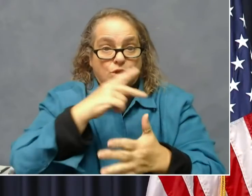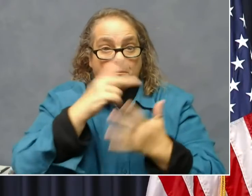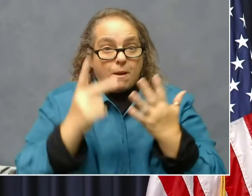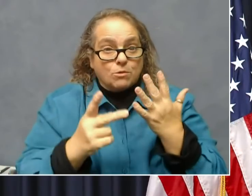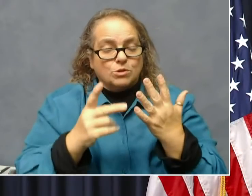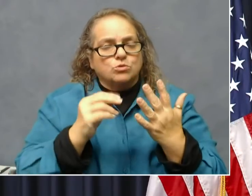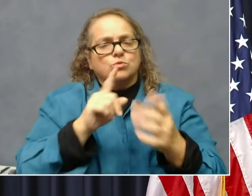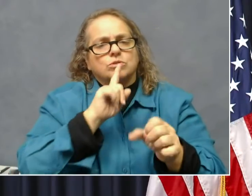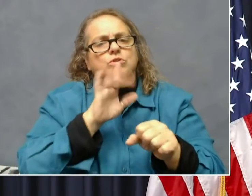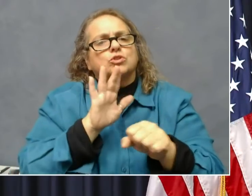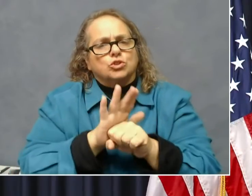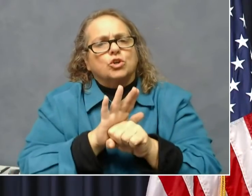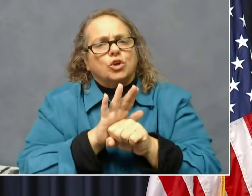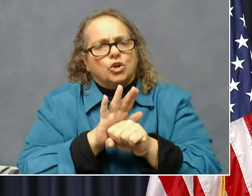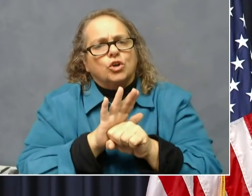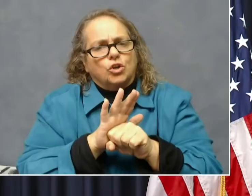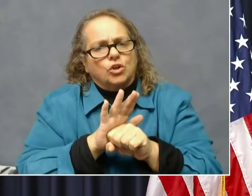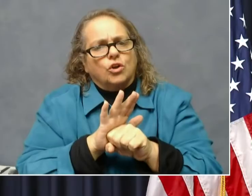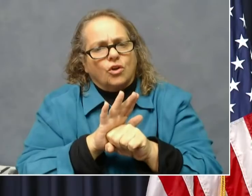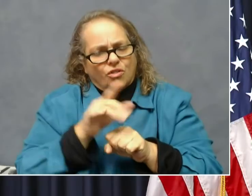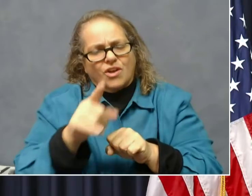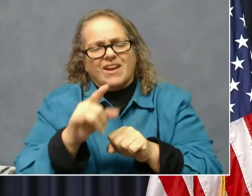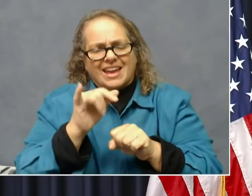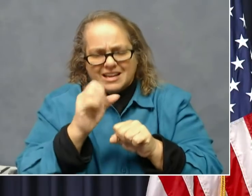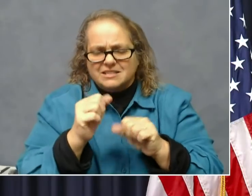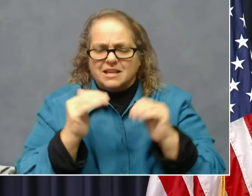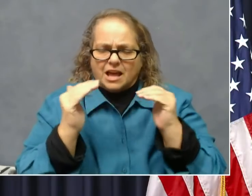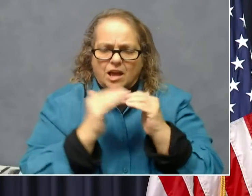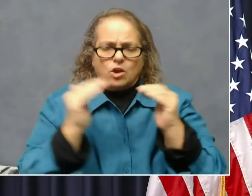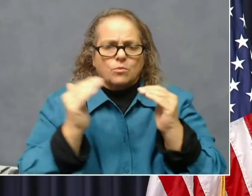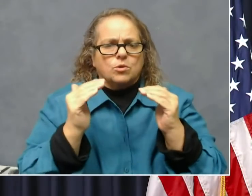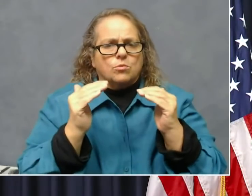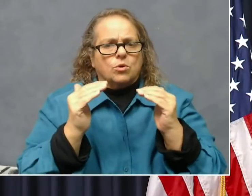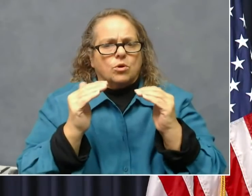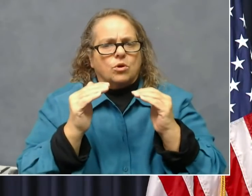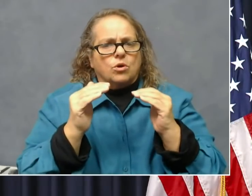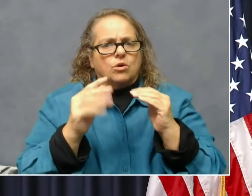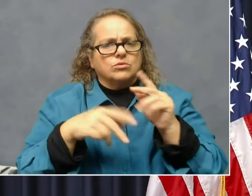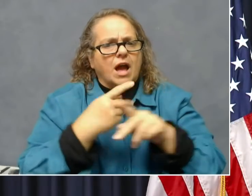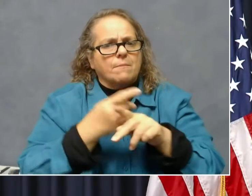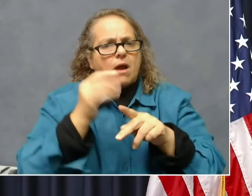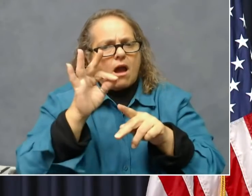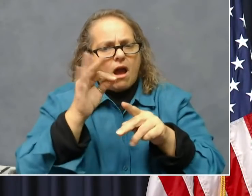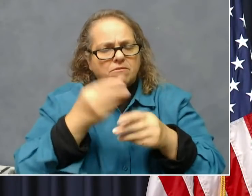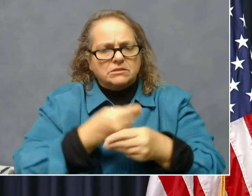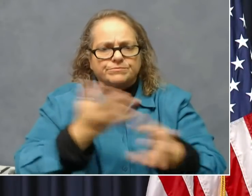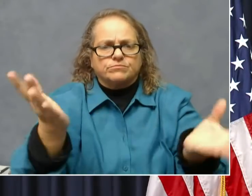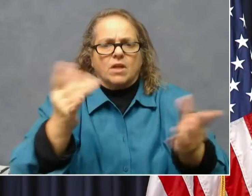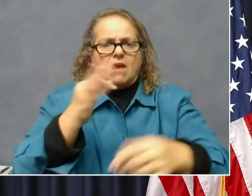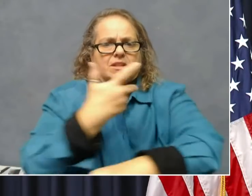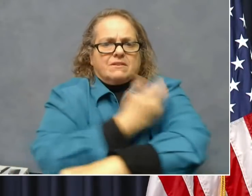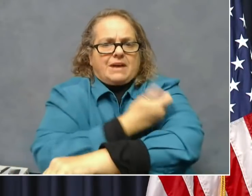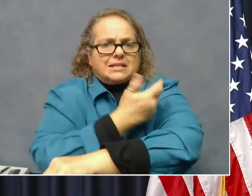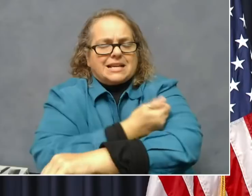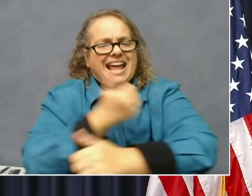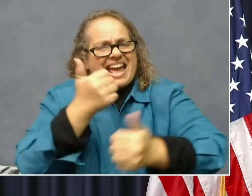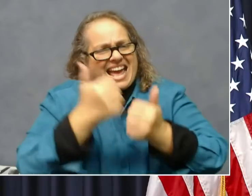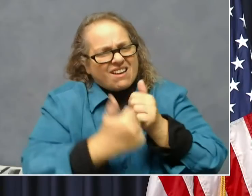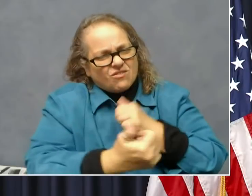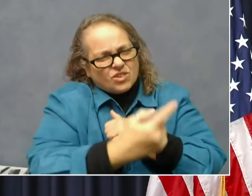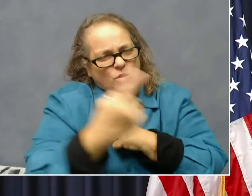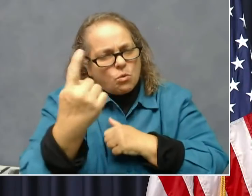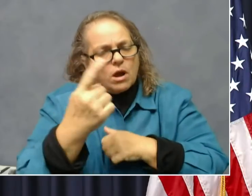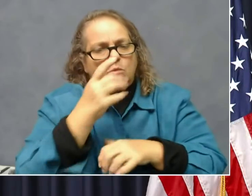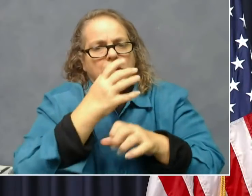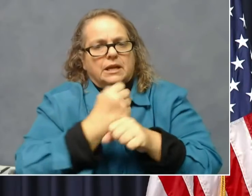that there is an equitable rollout of this vaccine, that everybody gets protected, and that we not